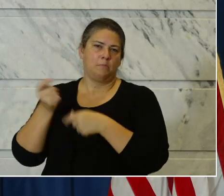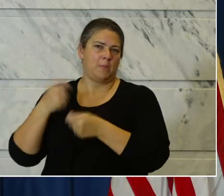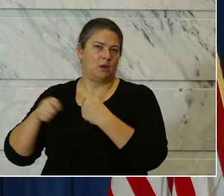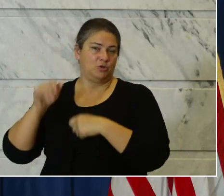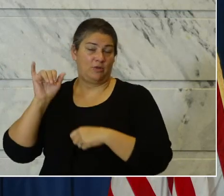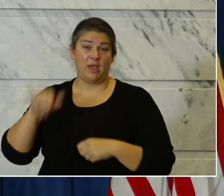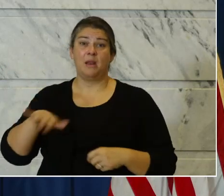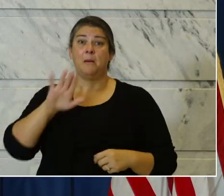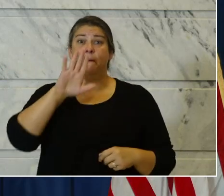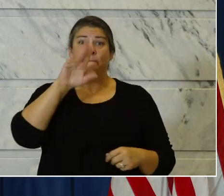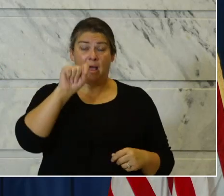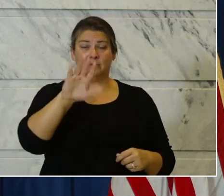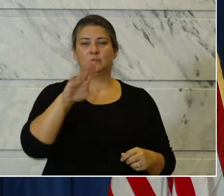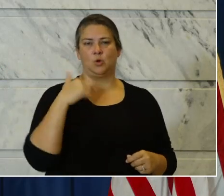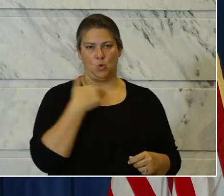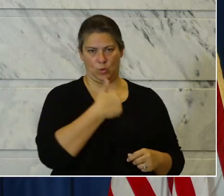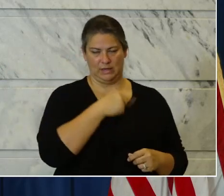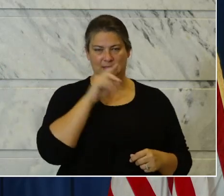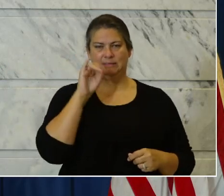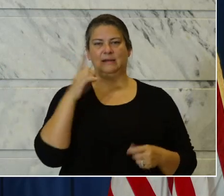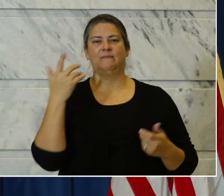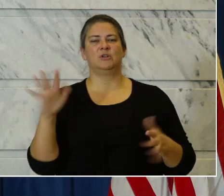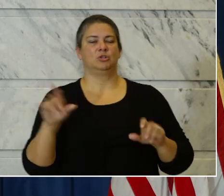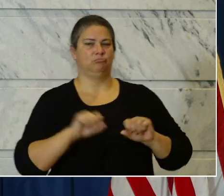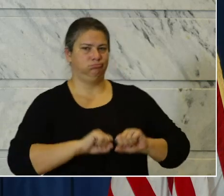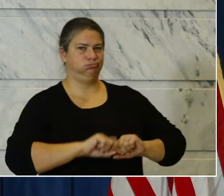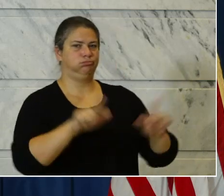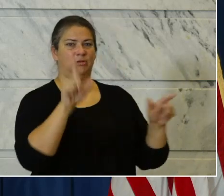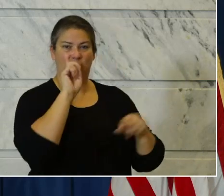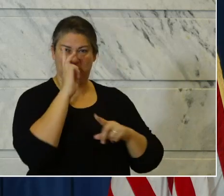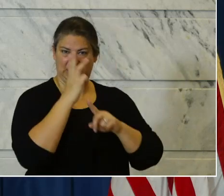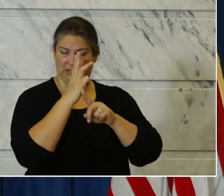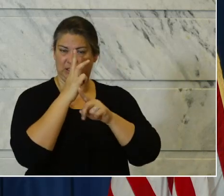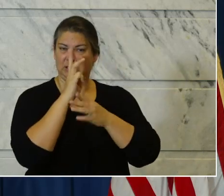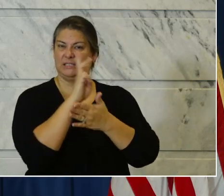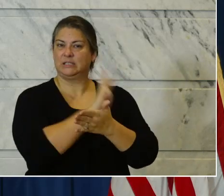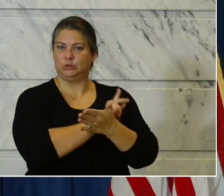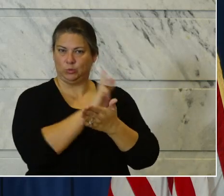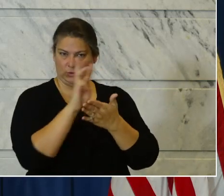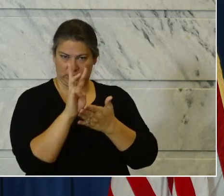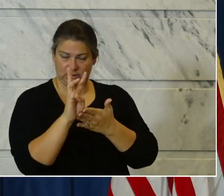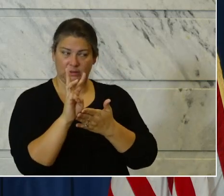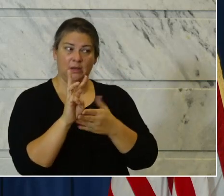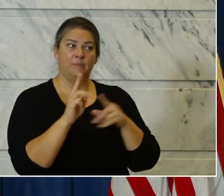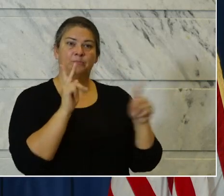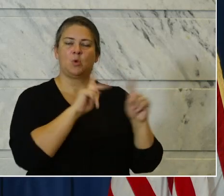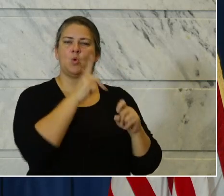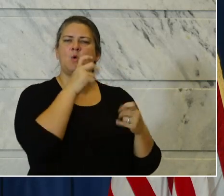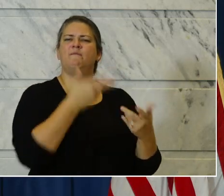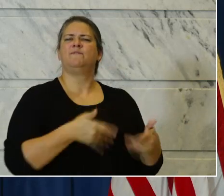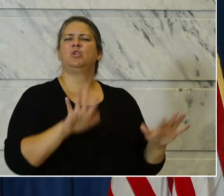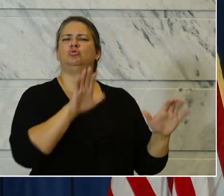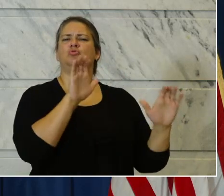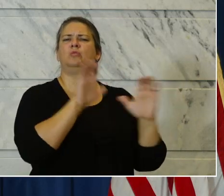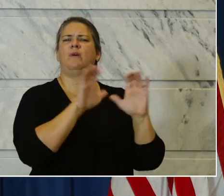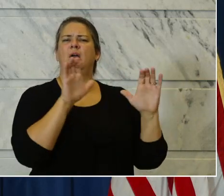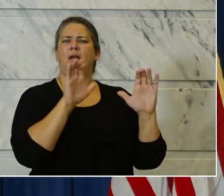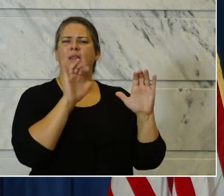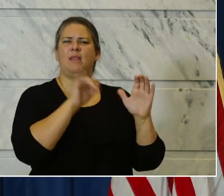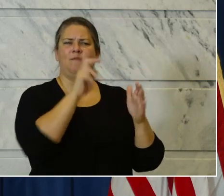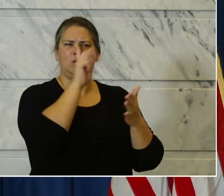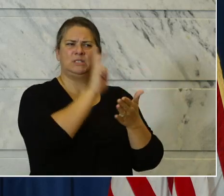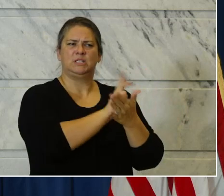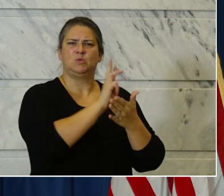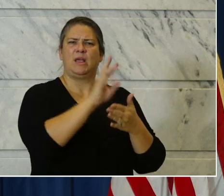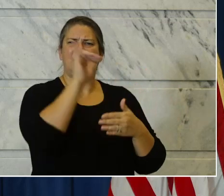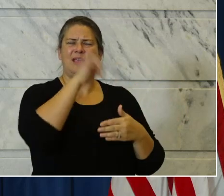have made the initial batch of payments for all 6 weeks for claimants who had already certified their eligibility. Those were for